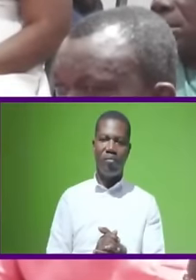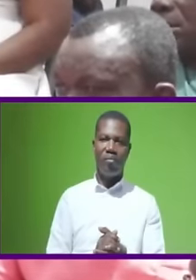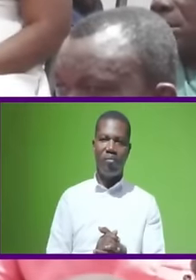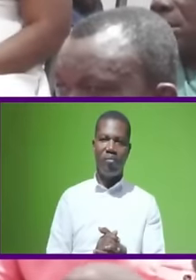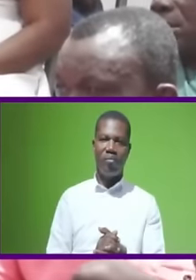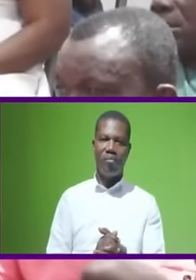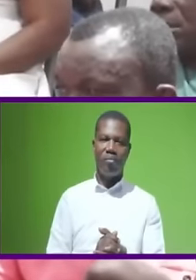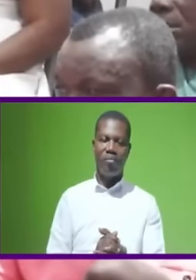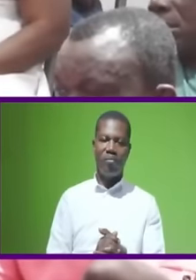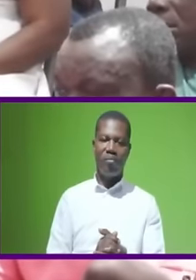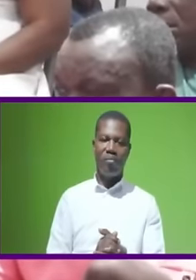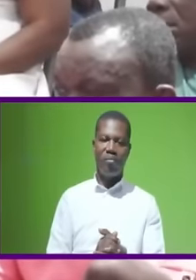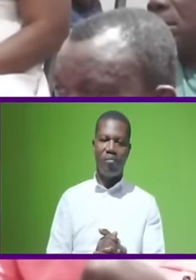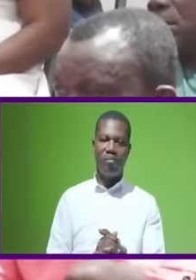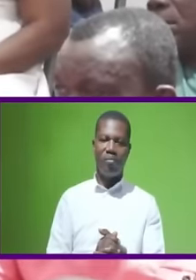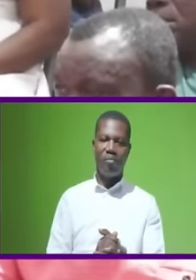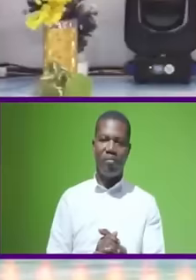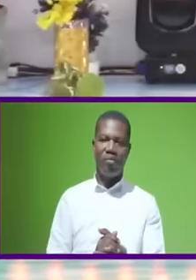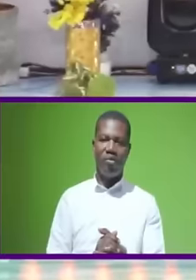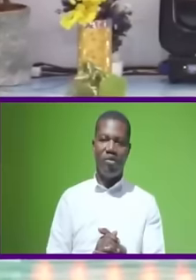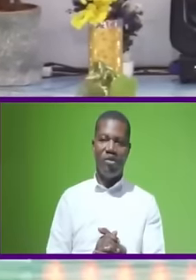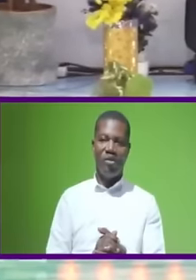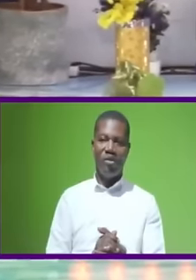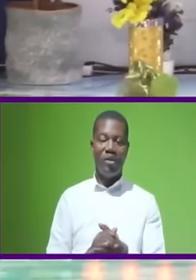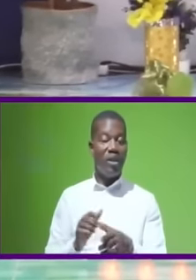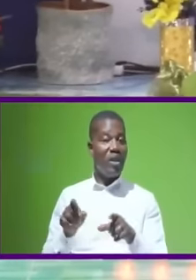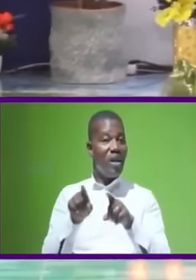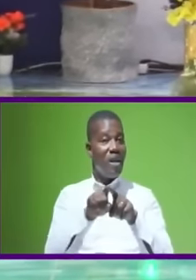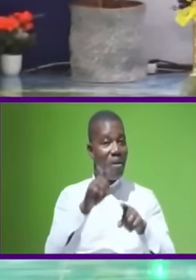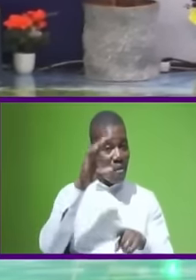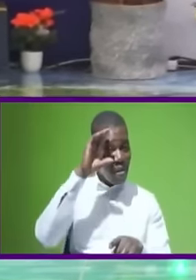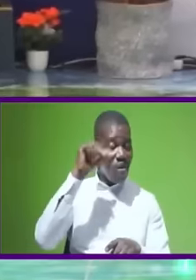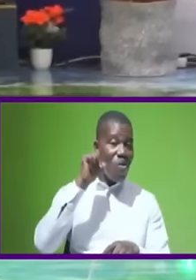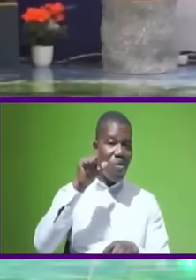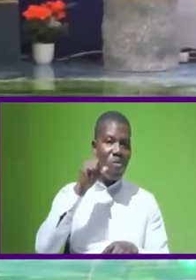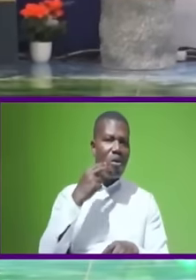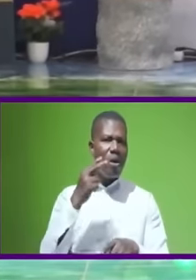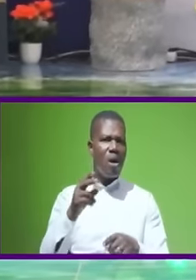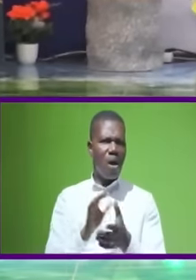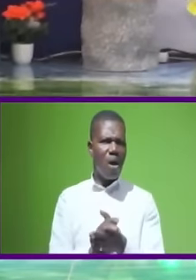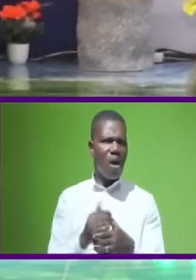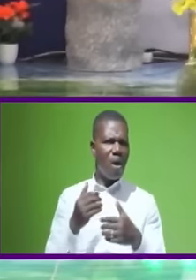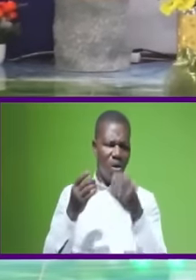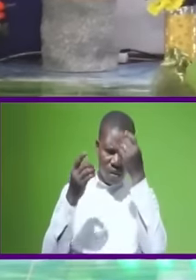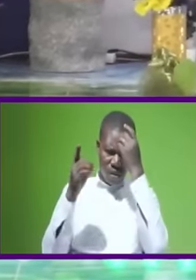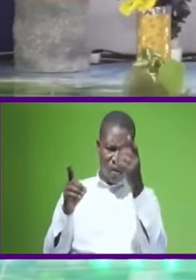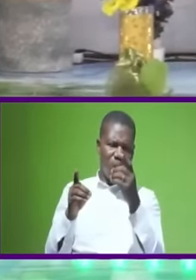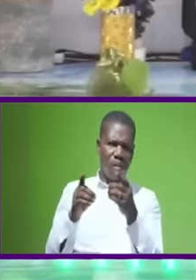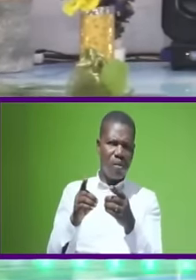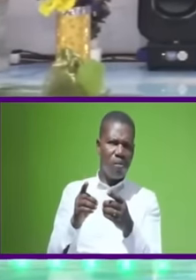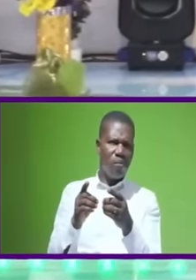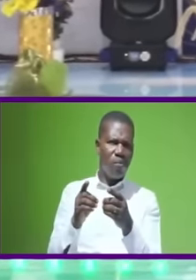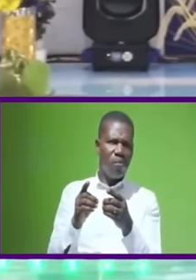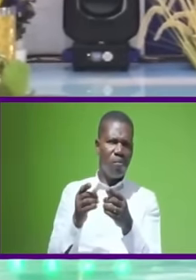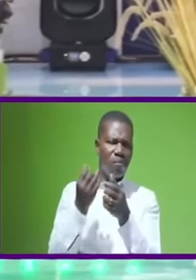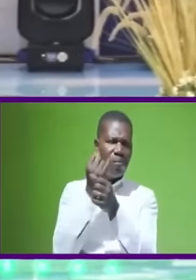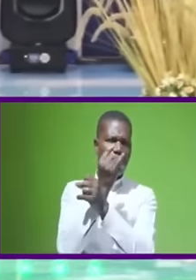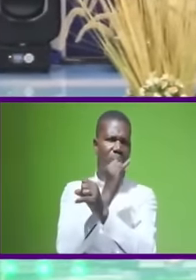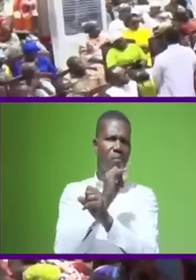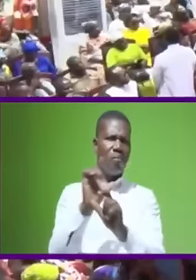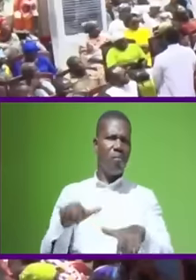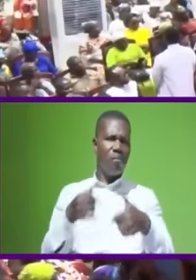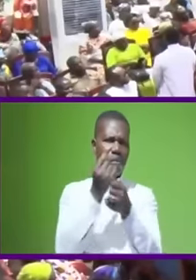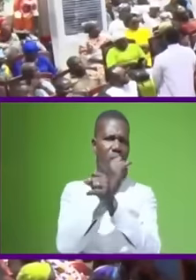motive. I said your body nania to femu said ne kuna afane ho adwen. And a wife also finding out that the